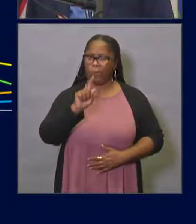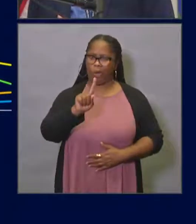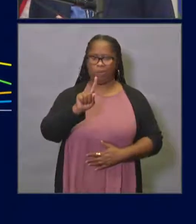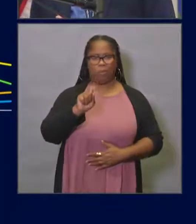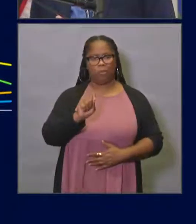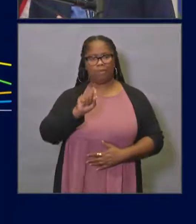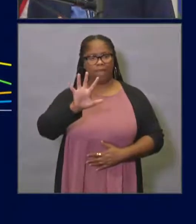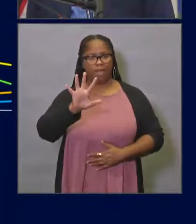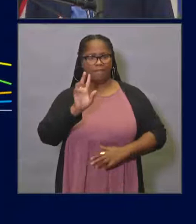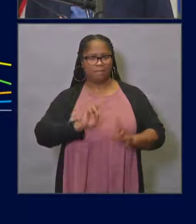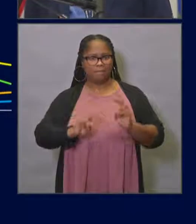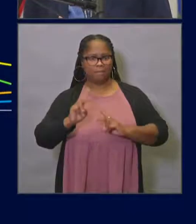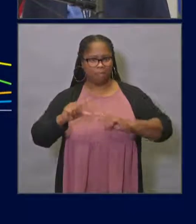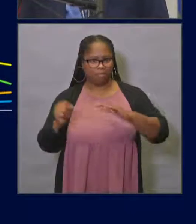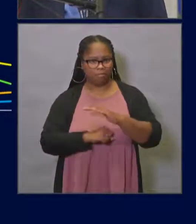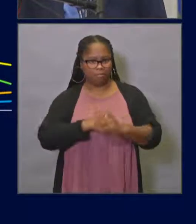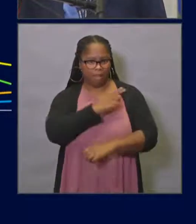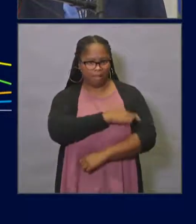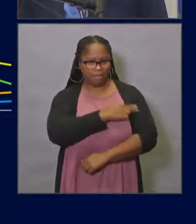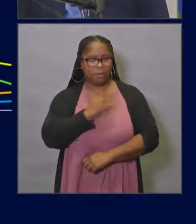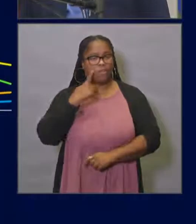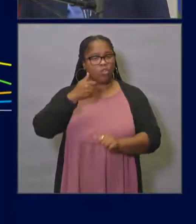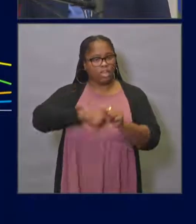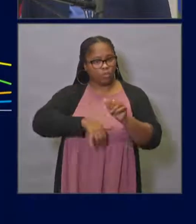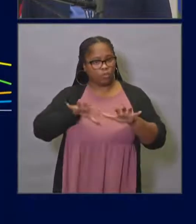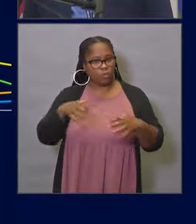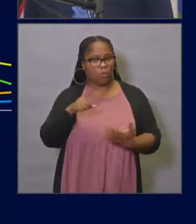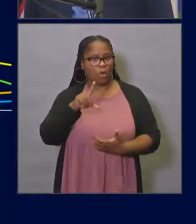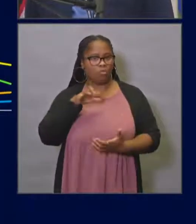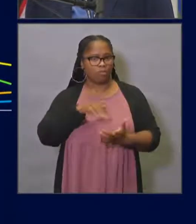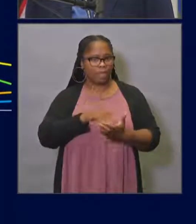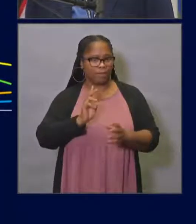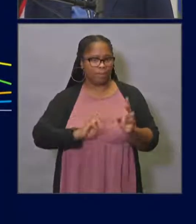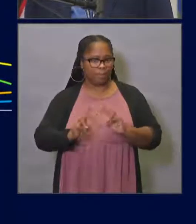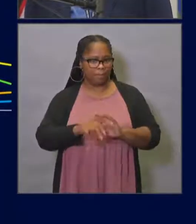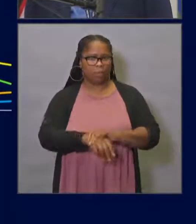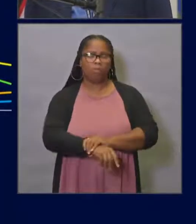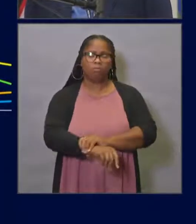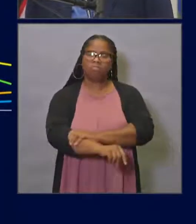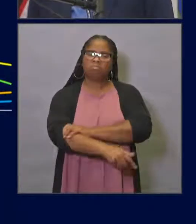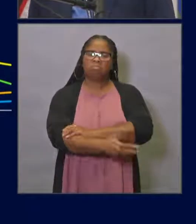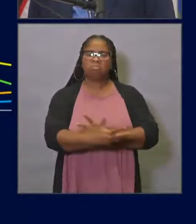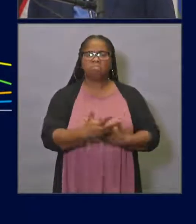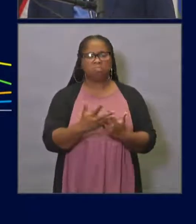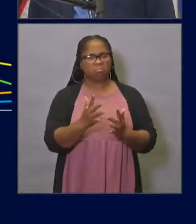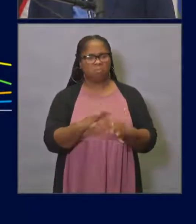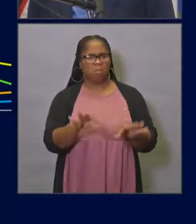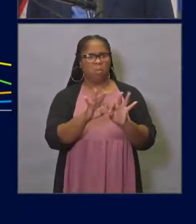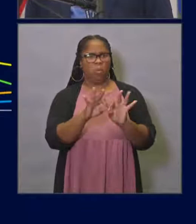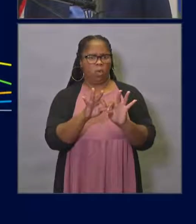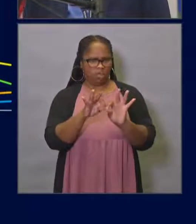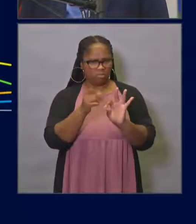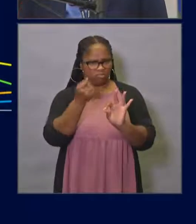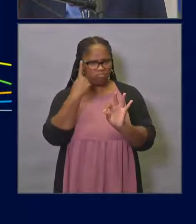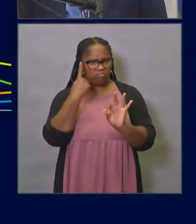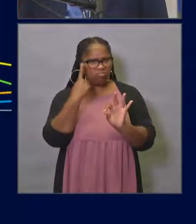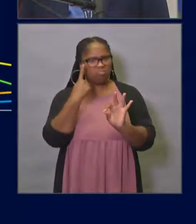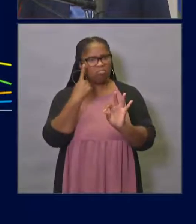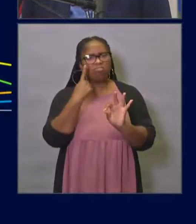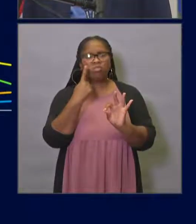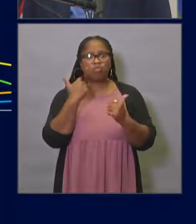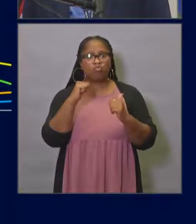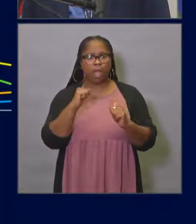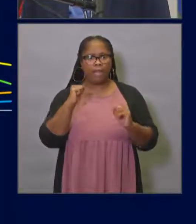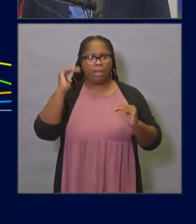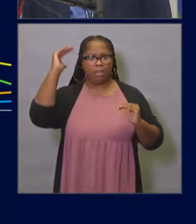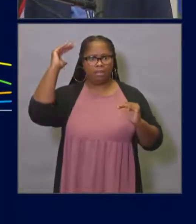residents hospitalized per 100,000 people. It's important to note, as we continue our efforts to eliminate disproportionality in